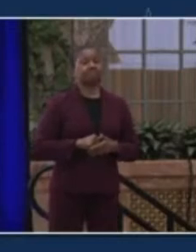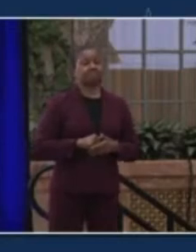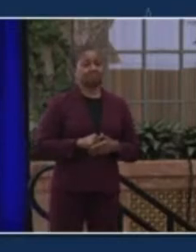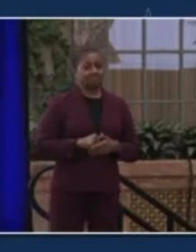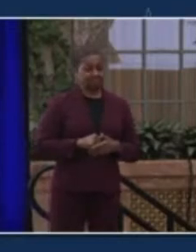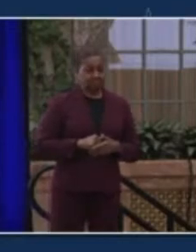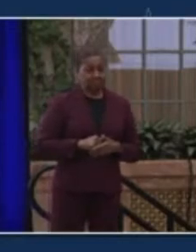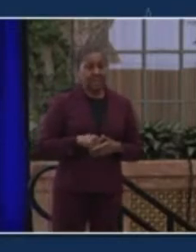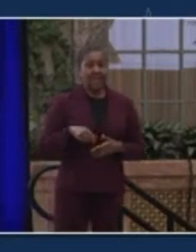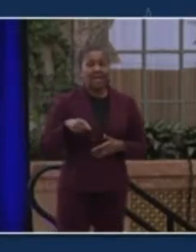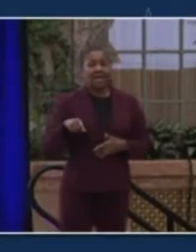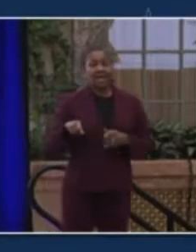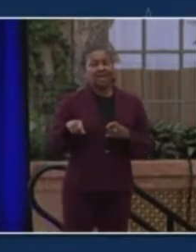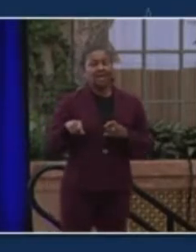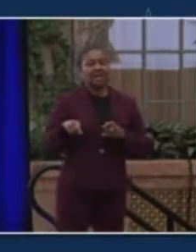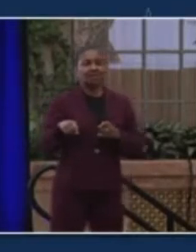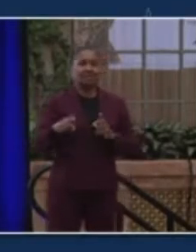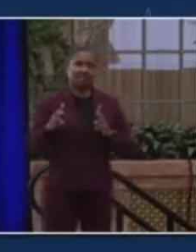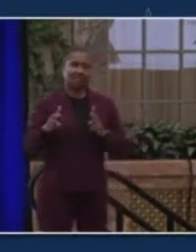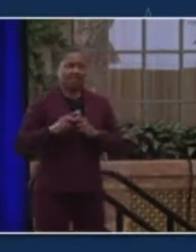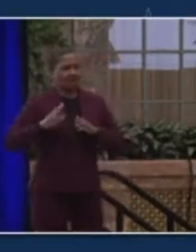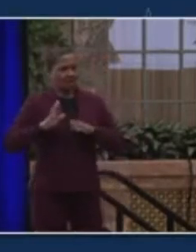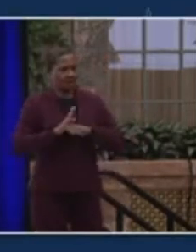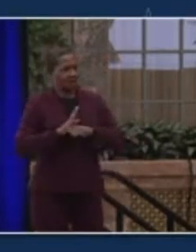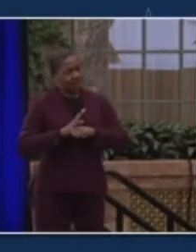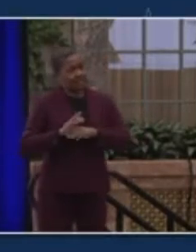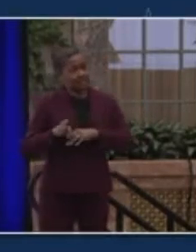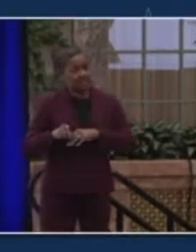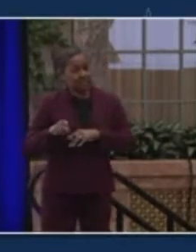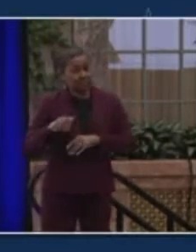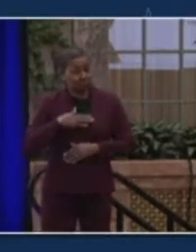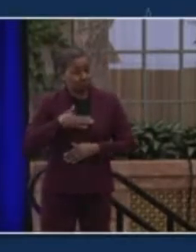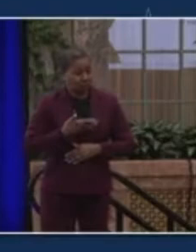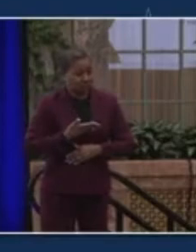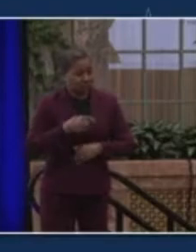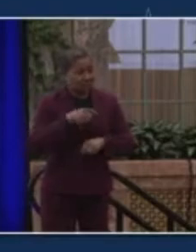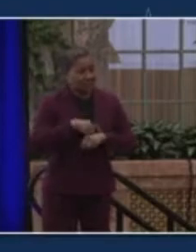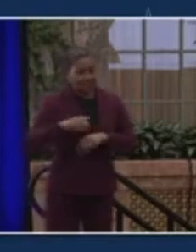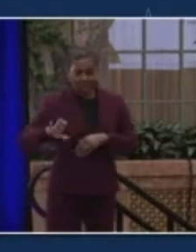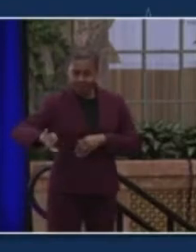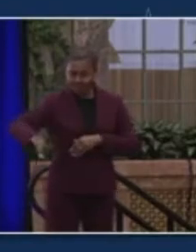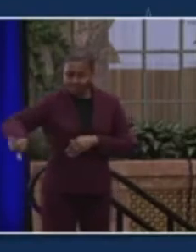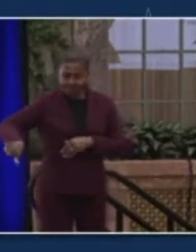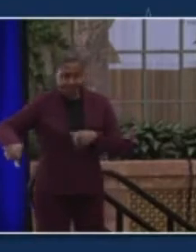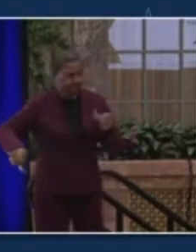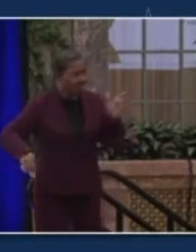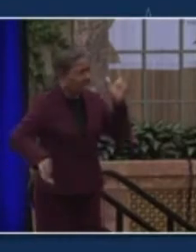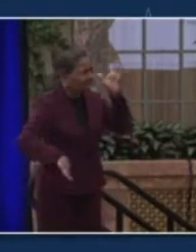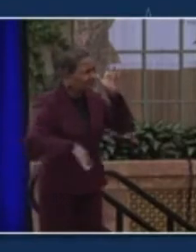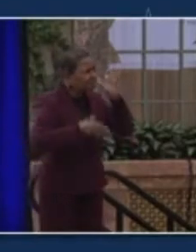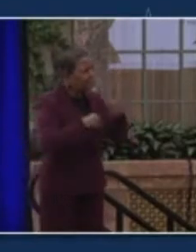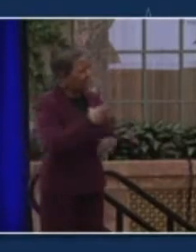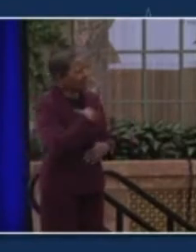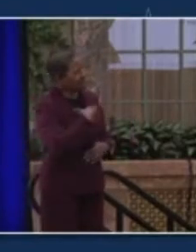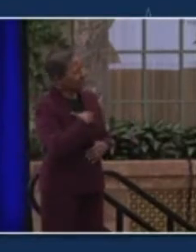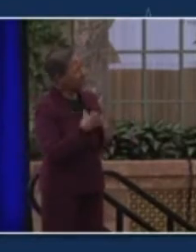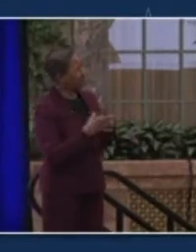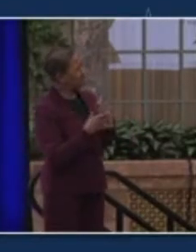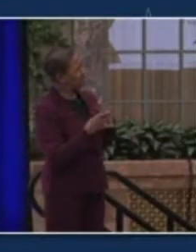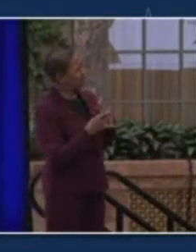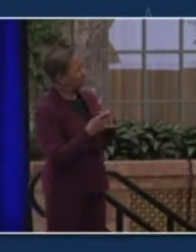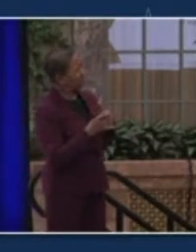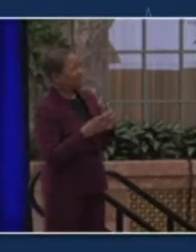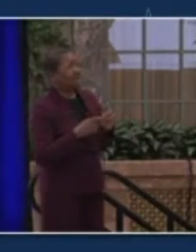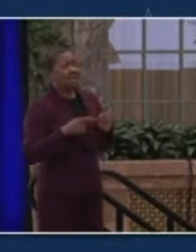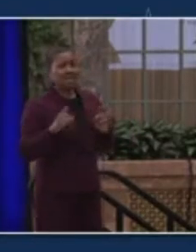And though he was obviously very busy, he was willing to take the time to listen to my complaints. However,